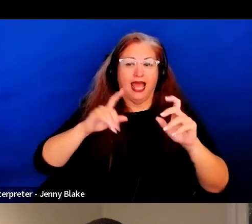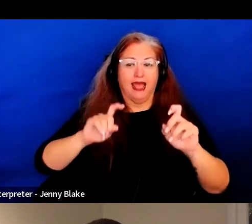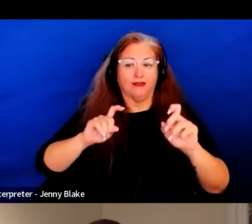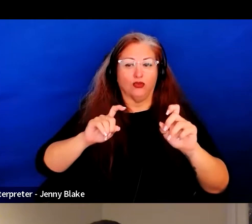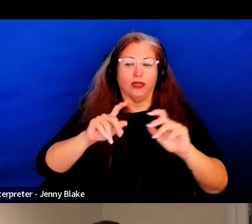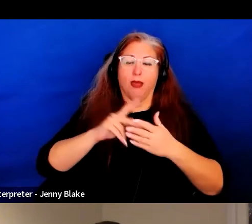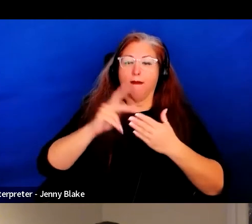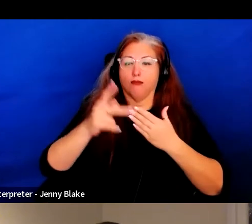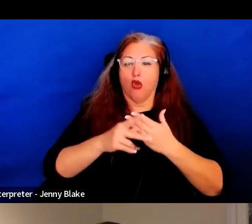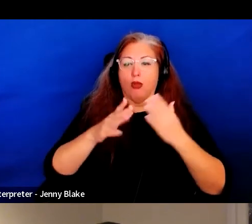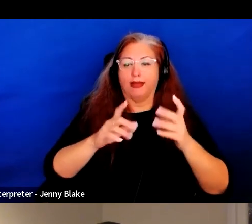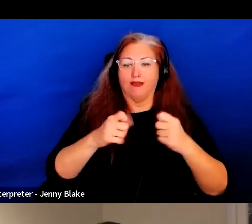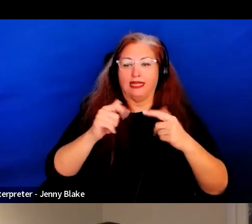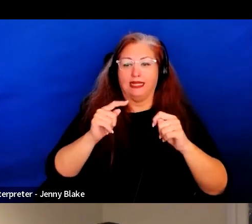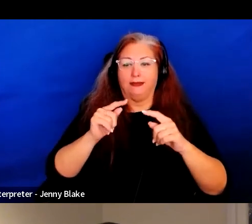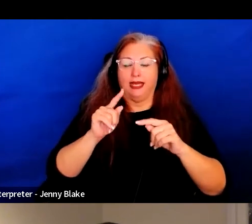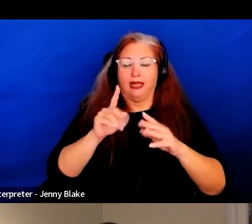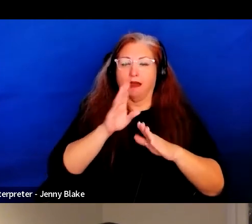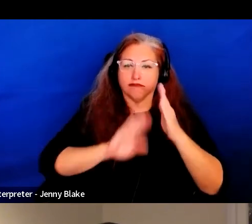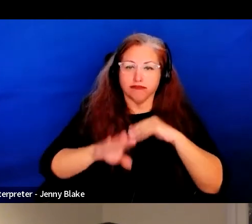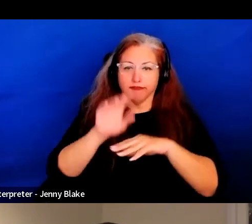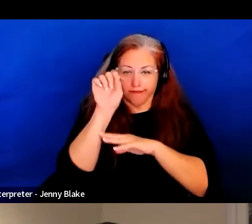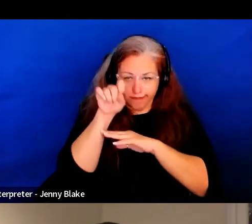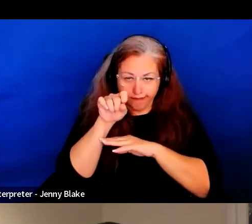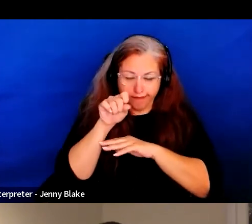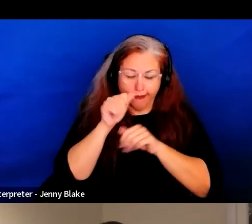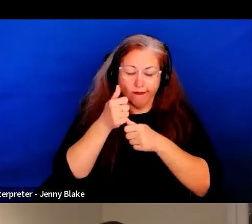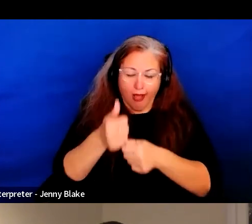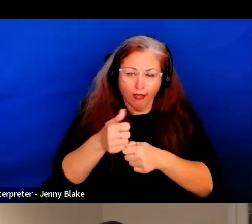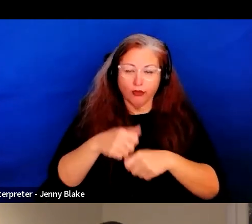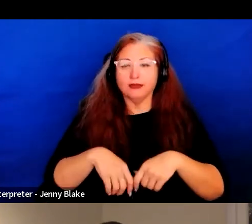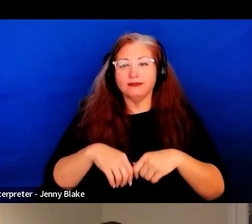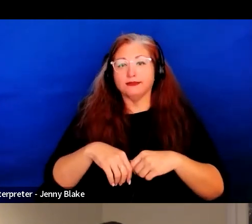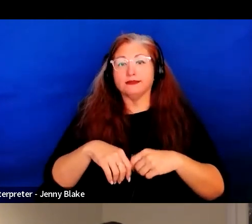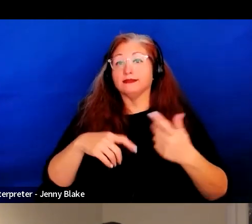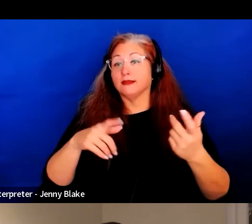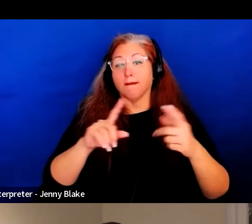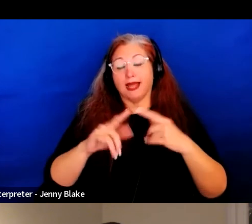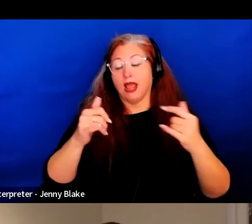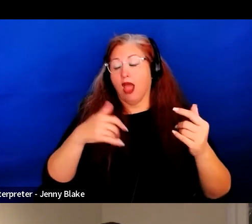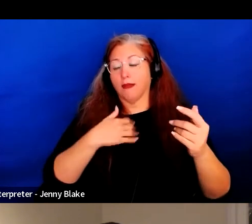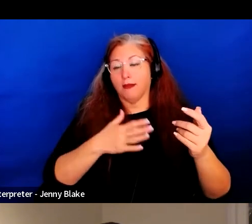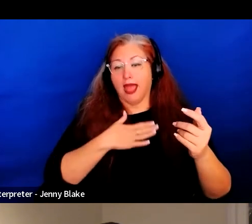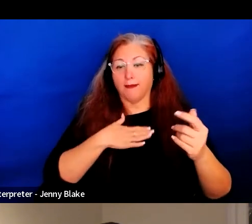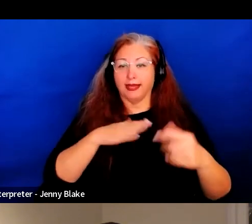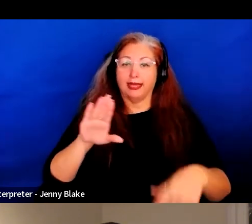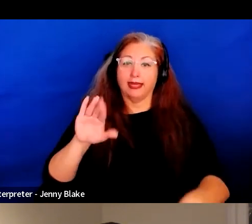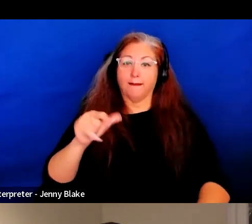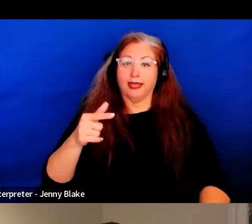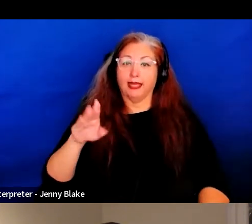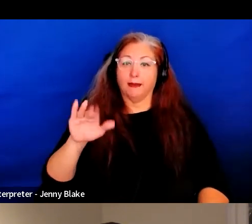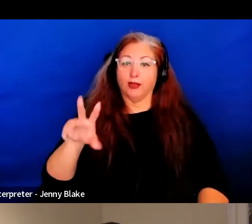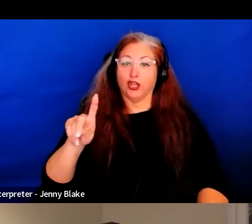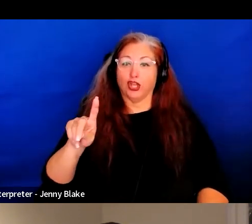programmers have to keep their head down a little bit. I also am very glad that Big Bird